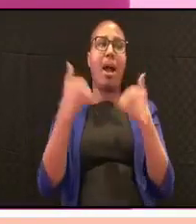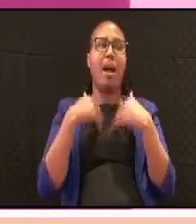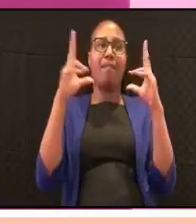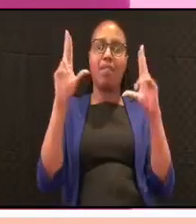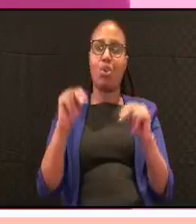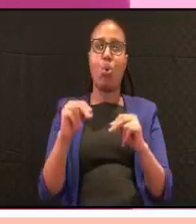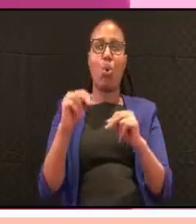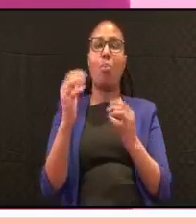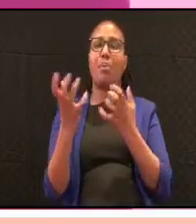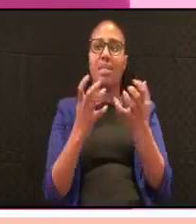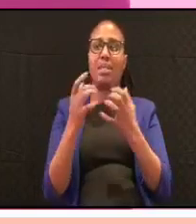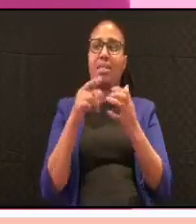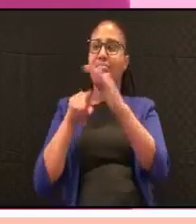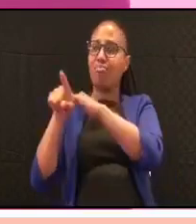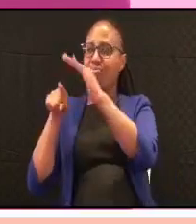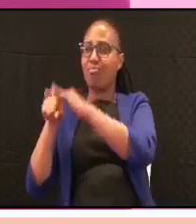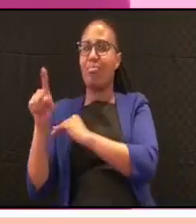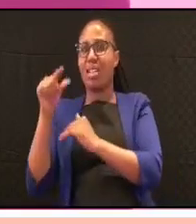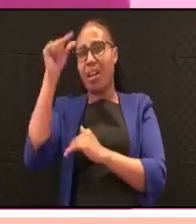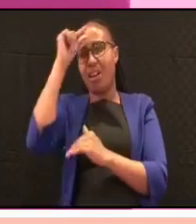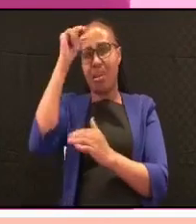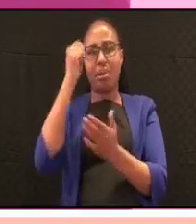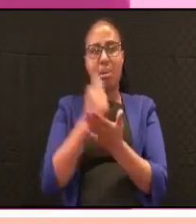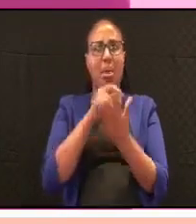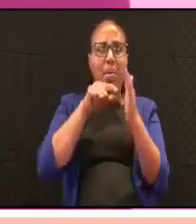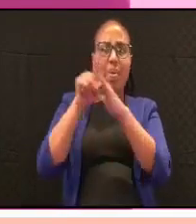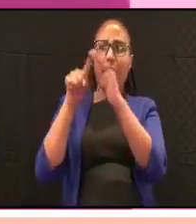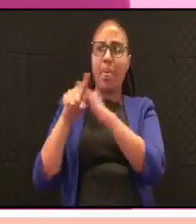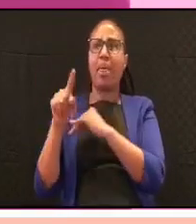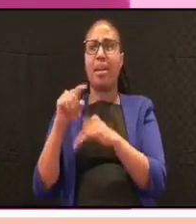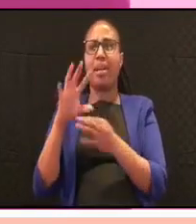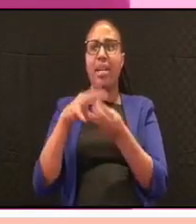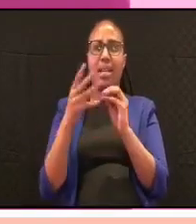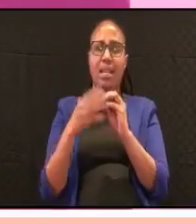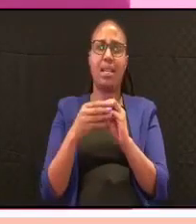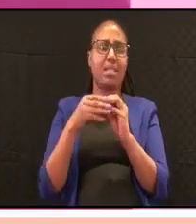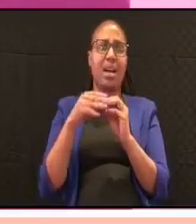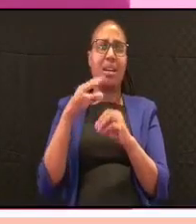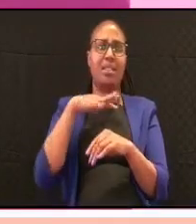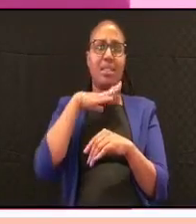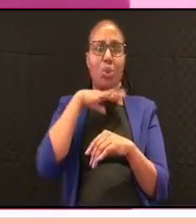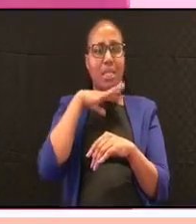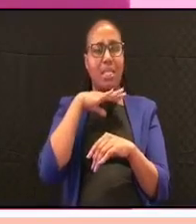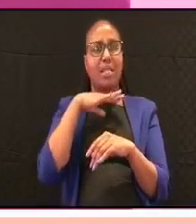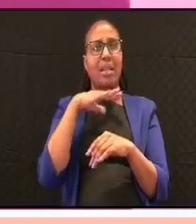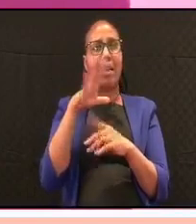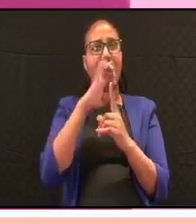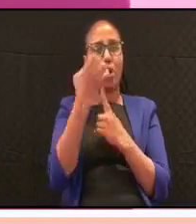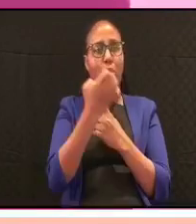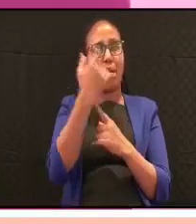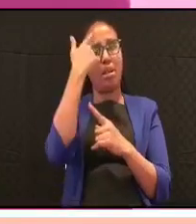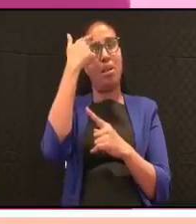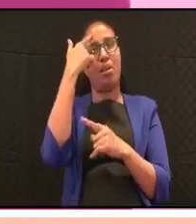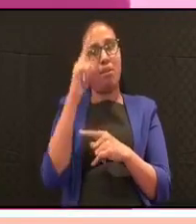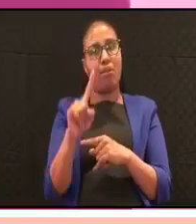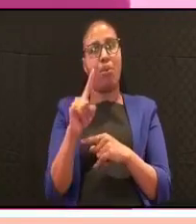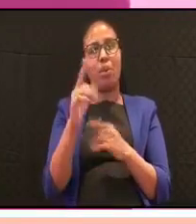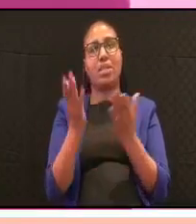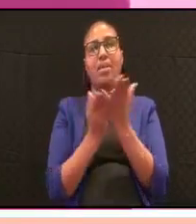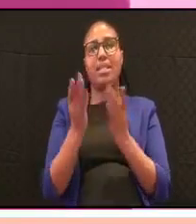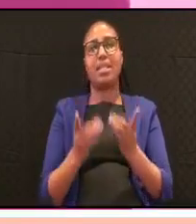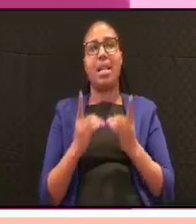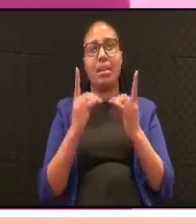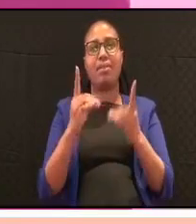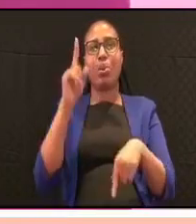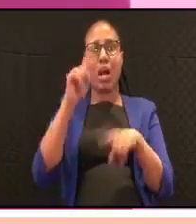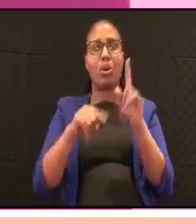business in government offices, hovering all over and creating a toxic environment for service delivery. We